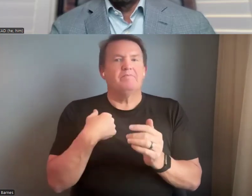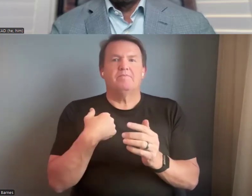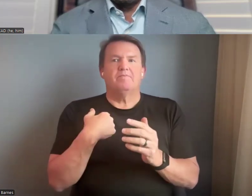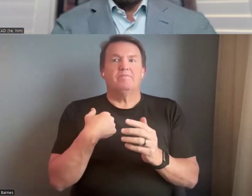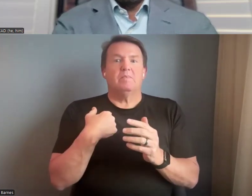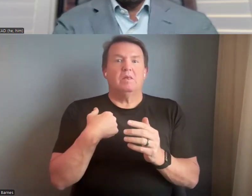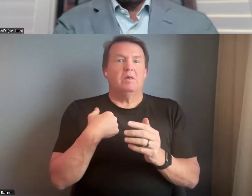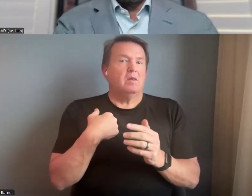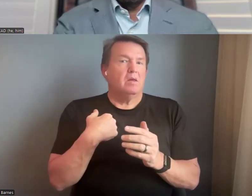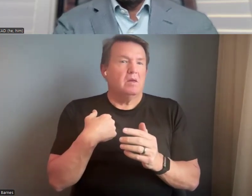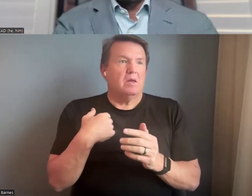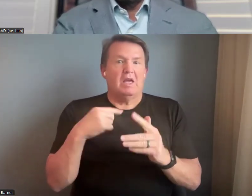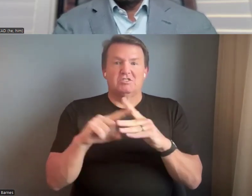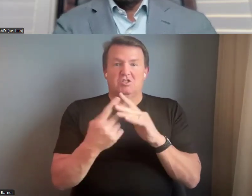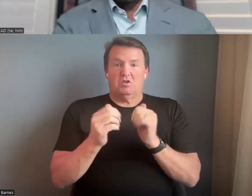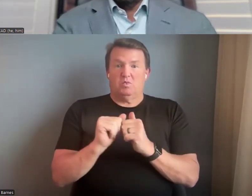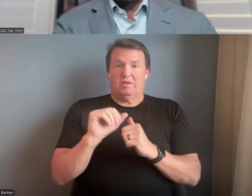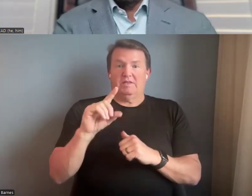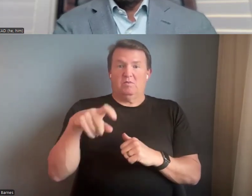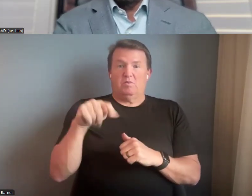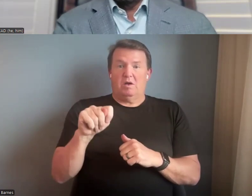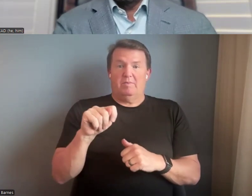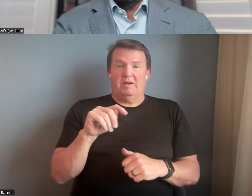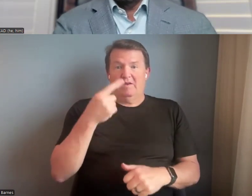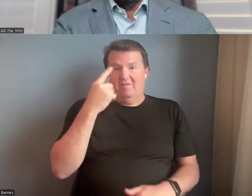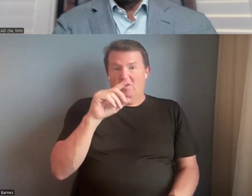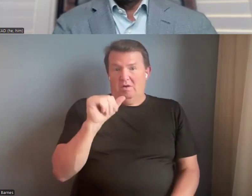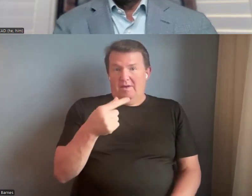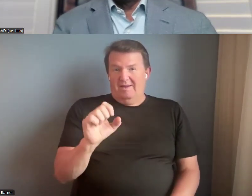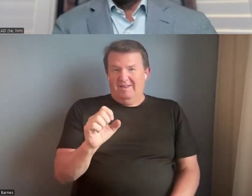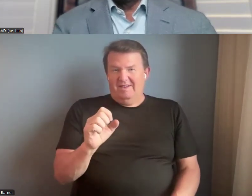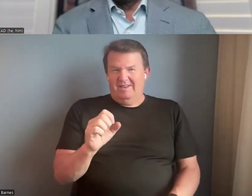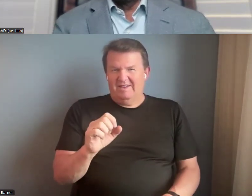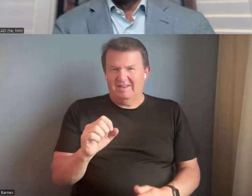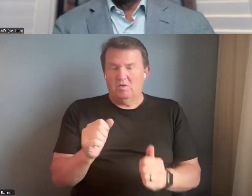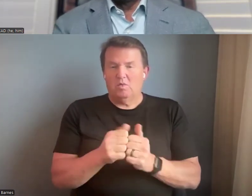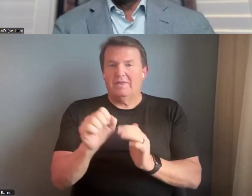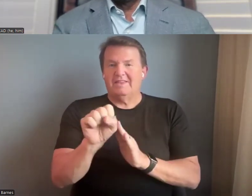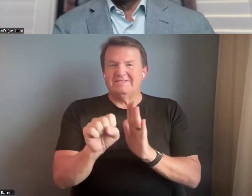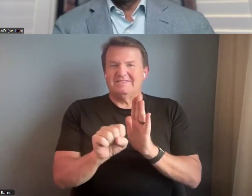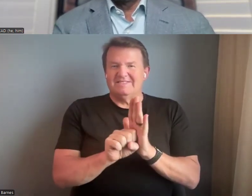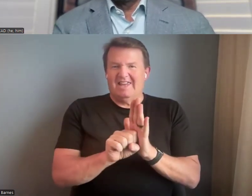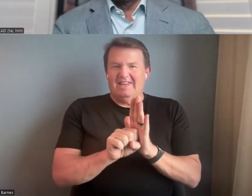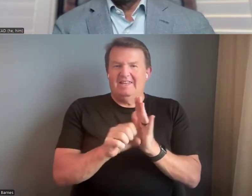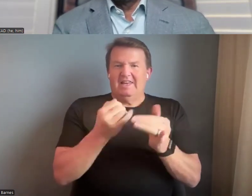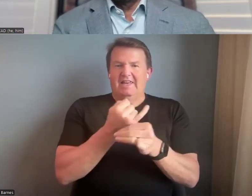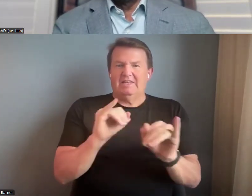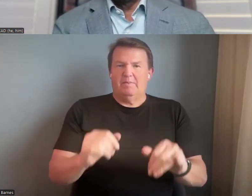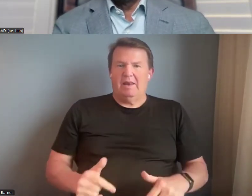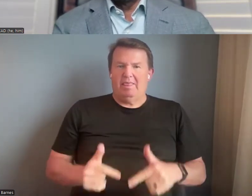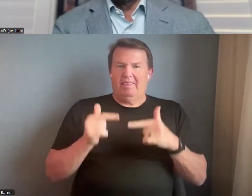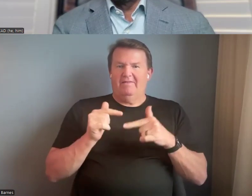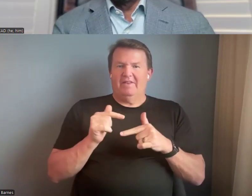I had served with the Department of Aging as part of the team with the SILC, the State Independent Living Council. And at